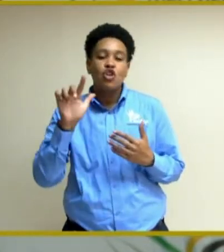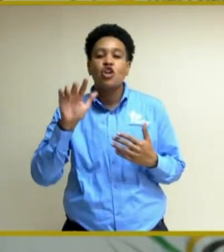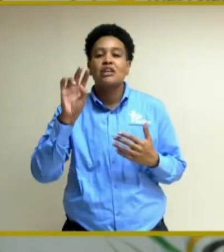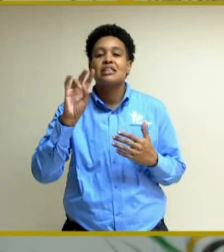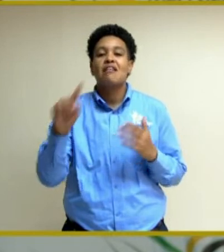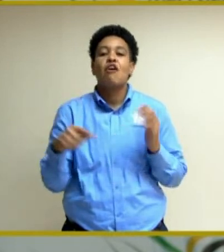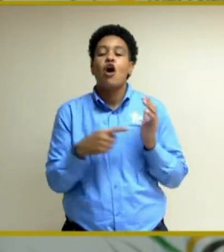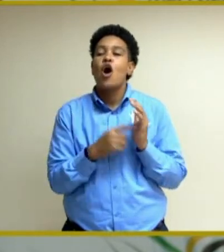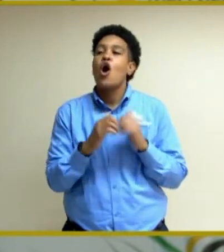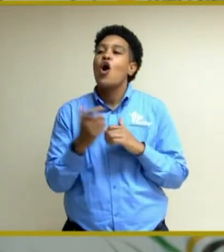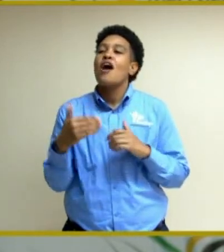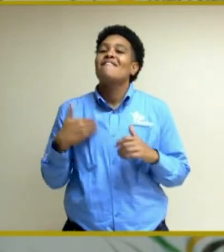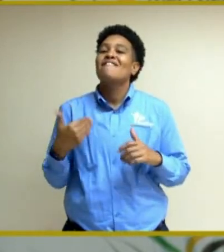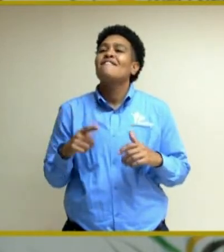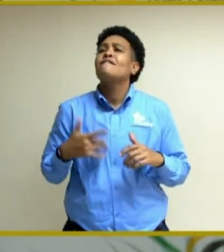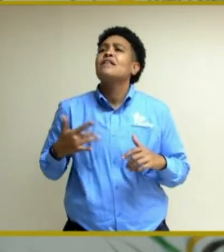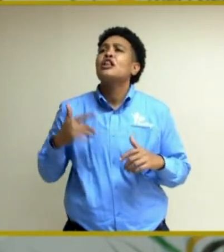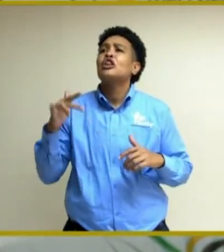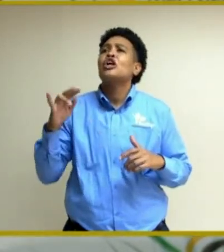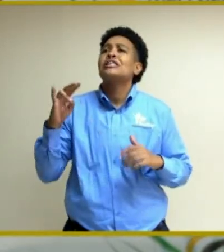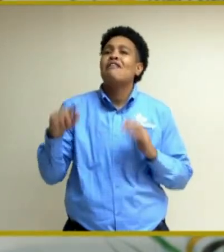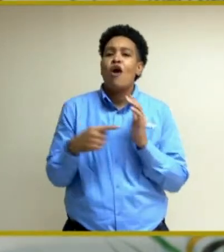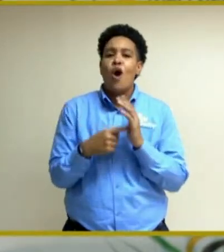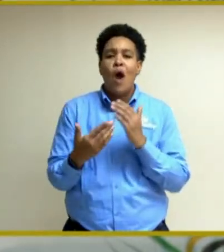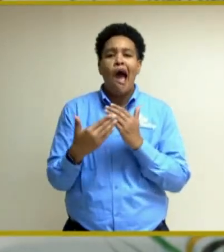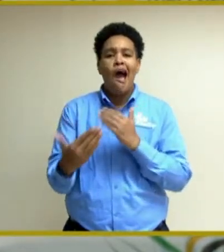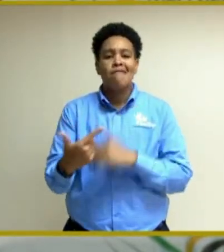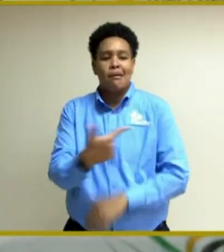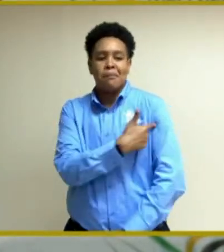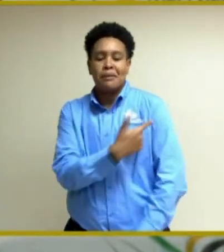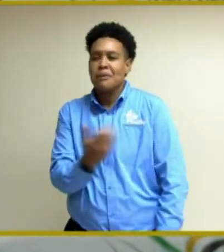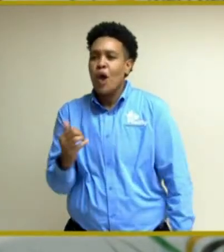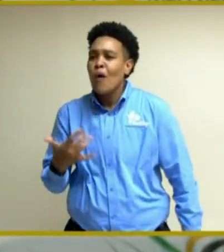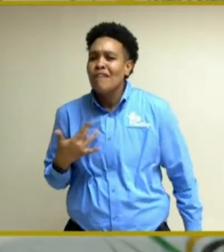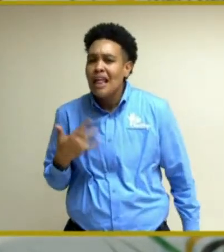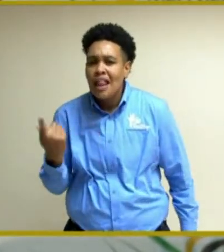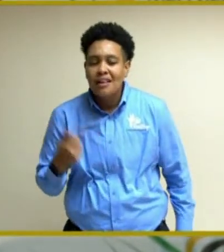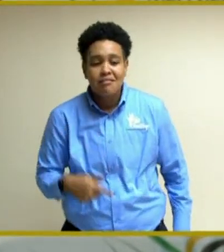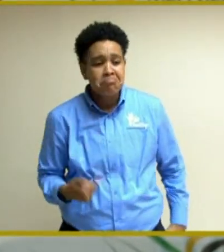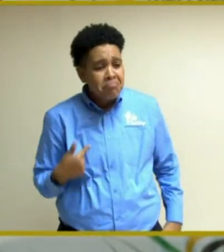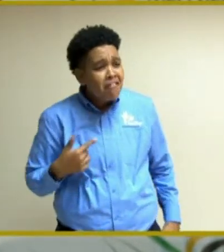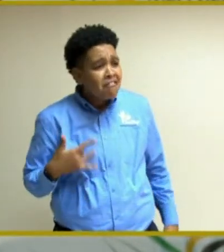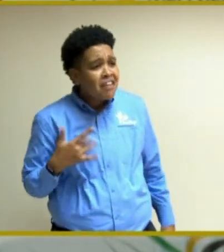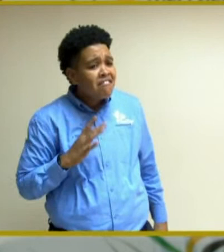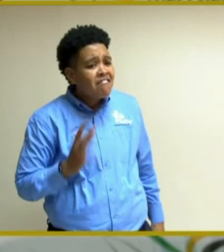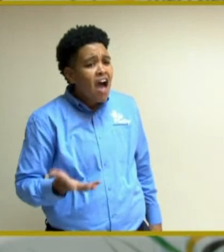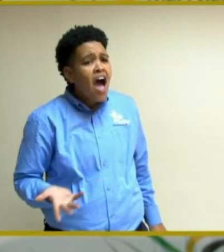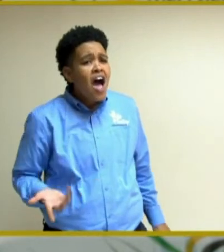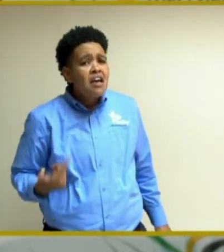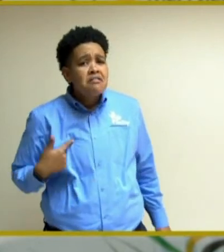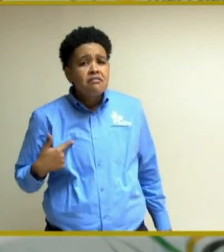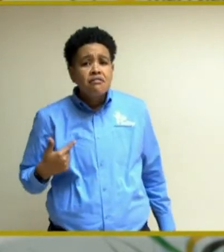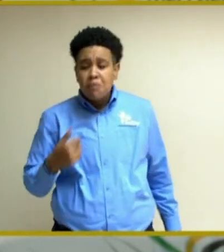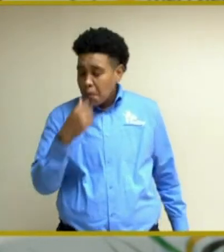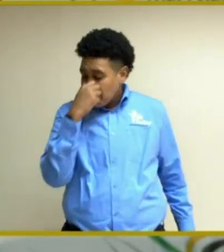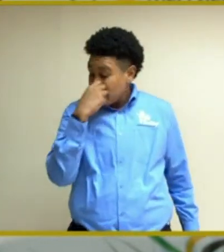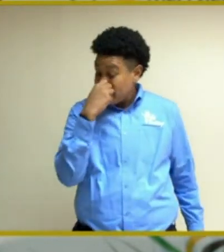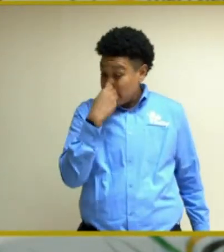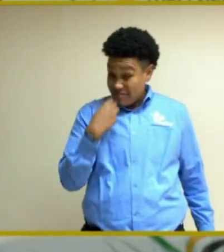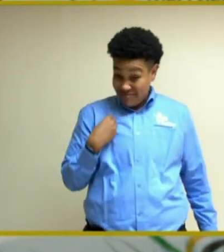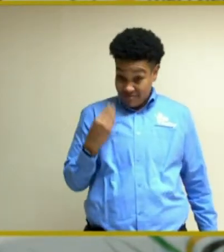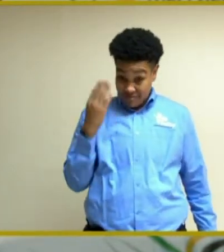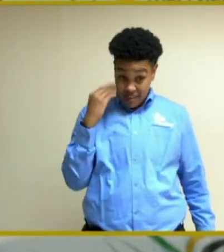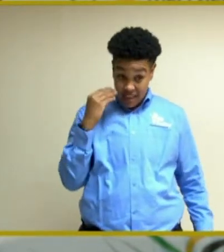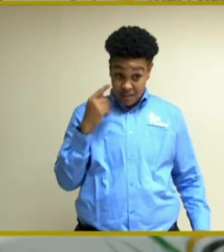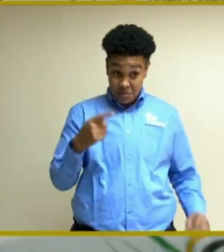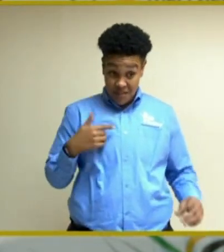37 hours. How you feel 37 hours after getting the vaccine? I'm feeling fine. I'm not having any experience out